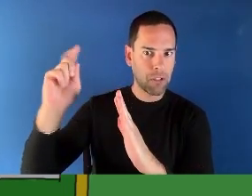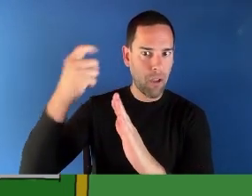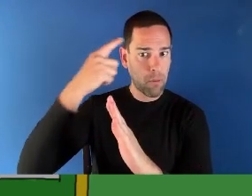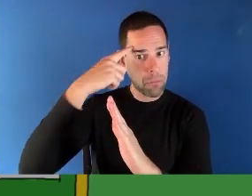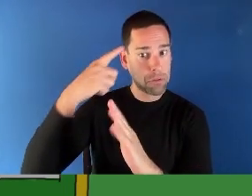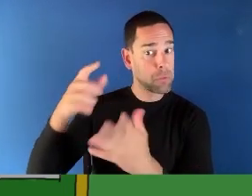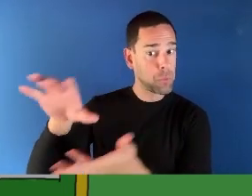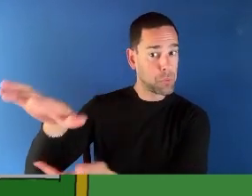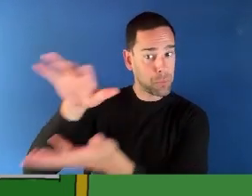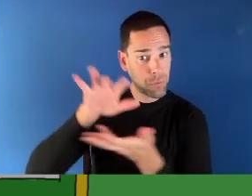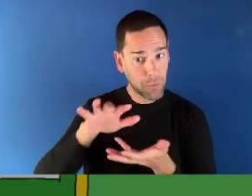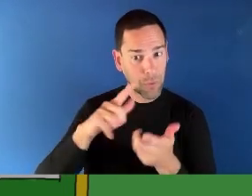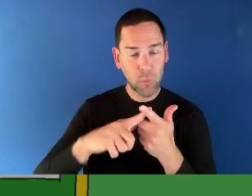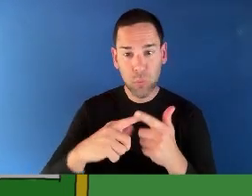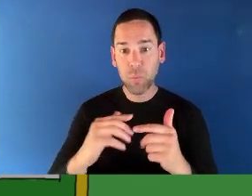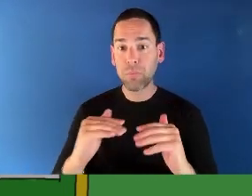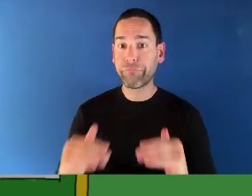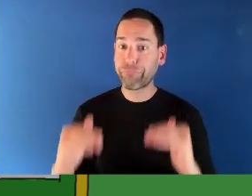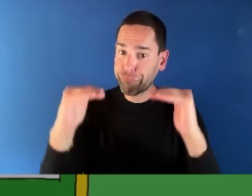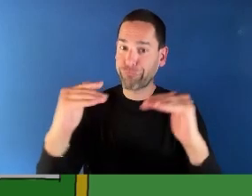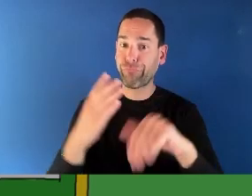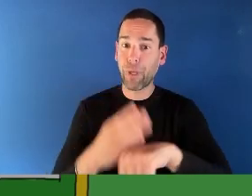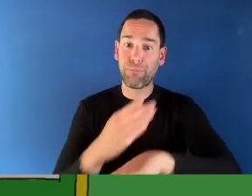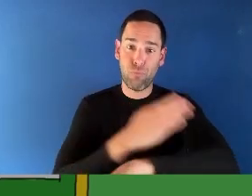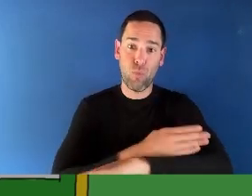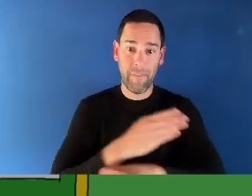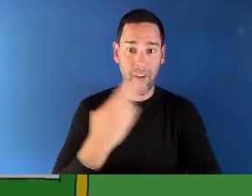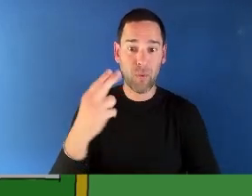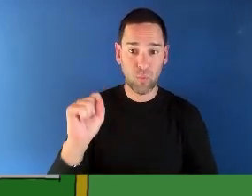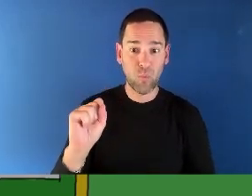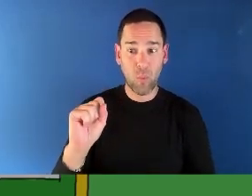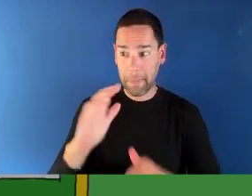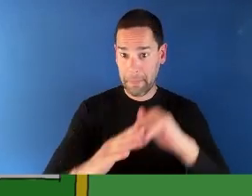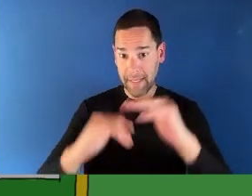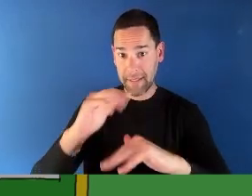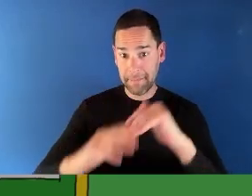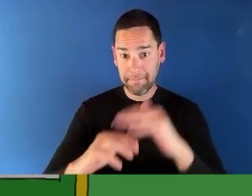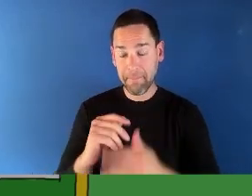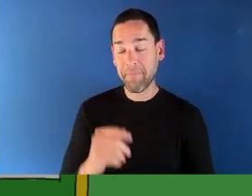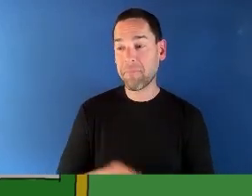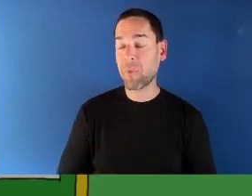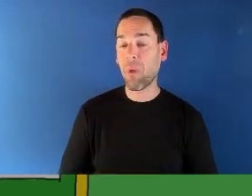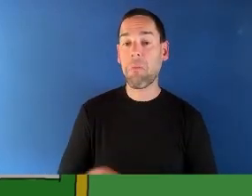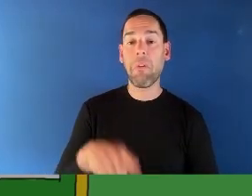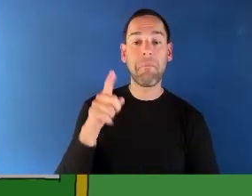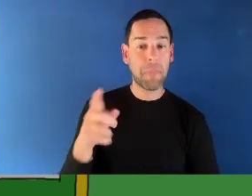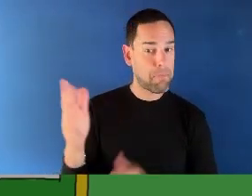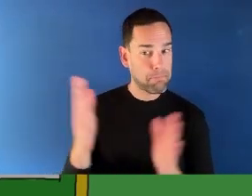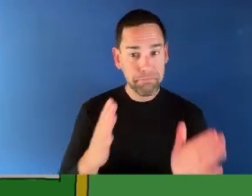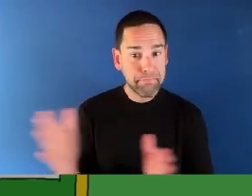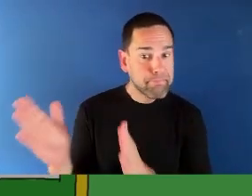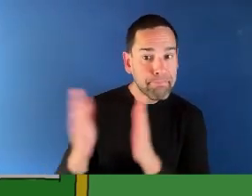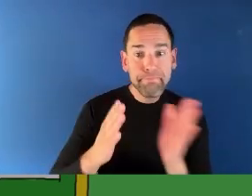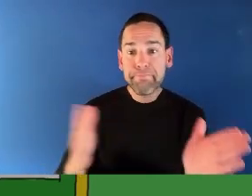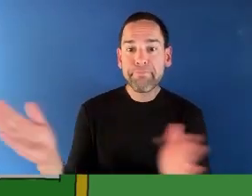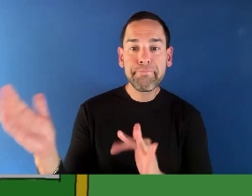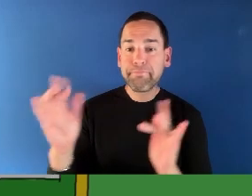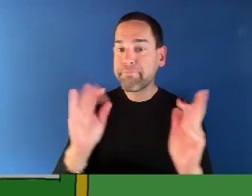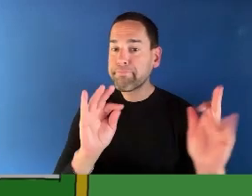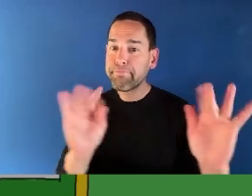schools, and um, in that, as a part of the planning process, they took out the push button